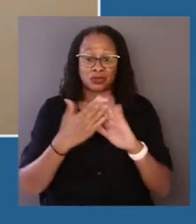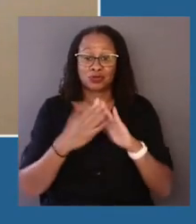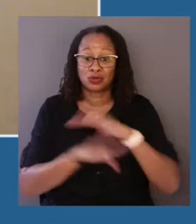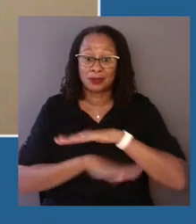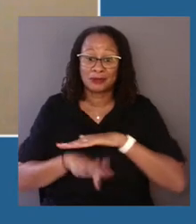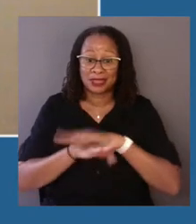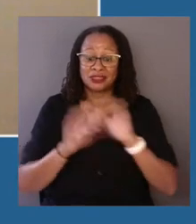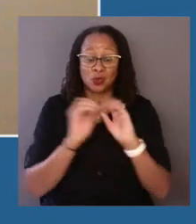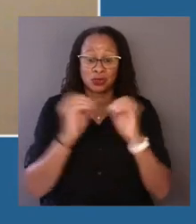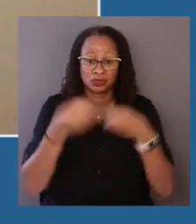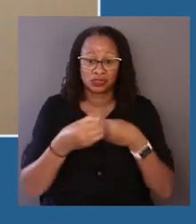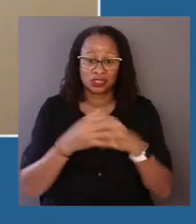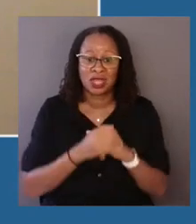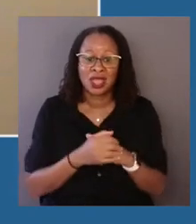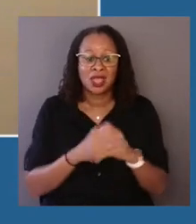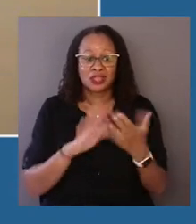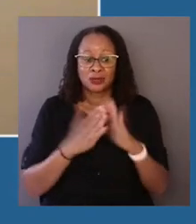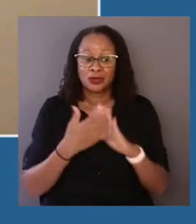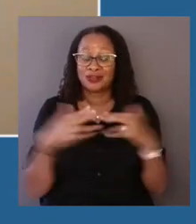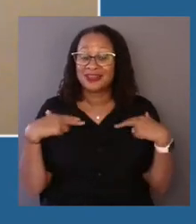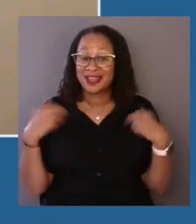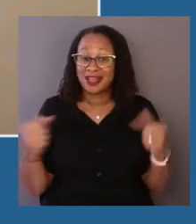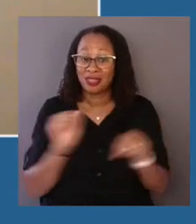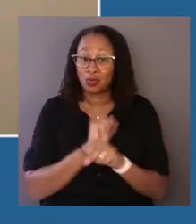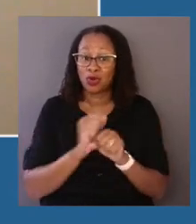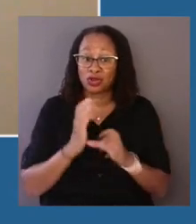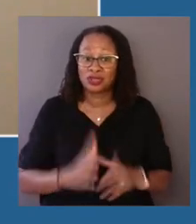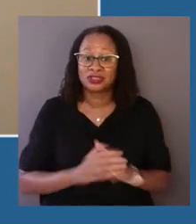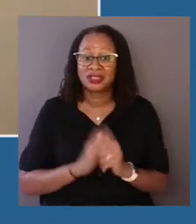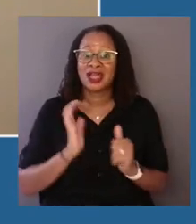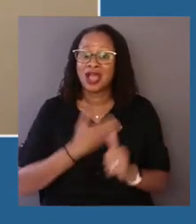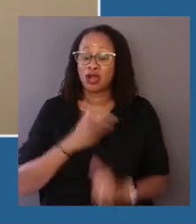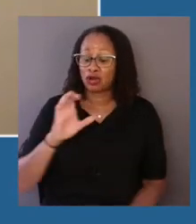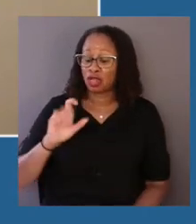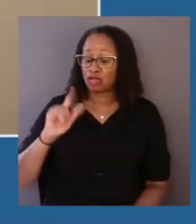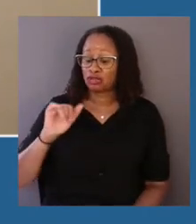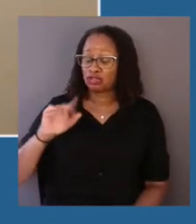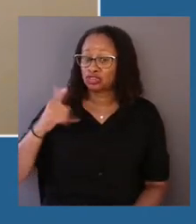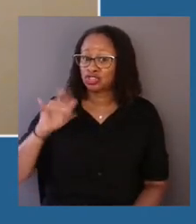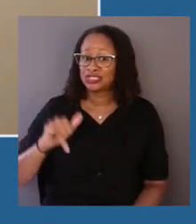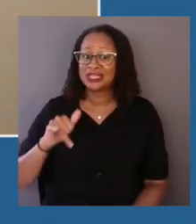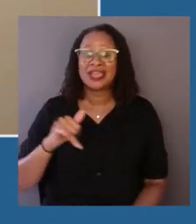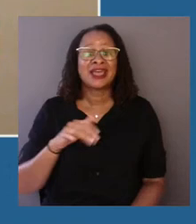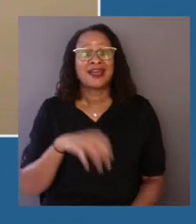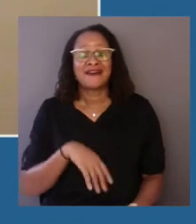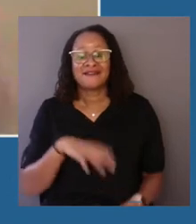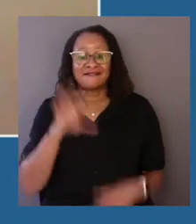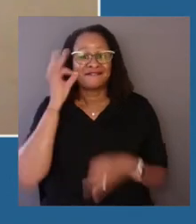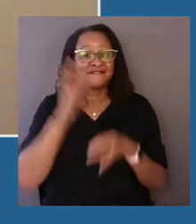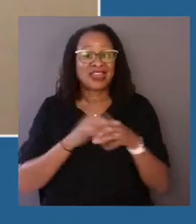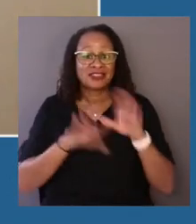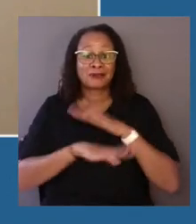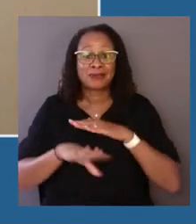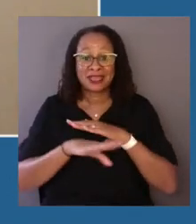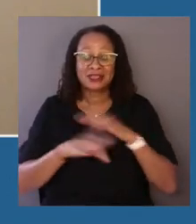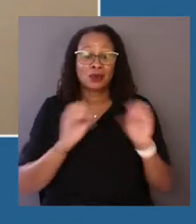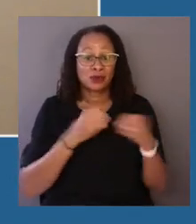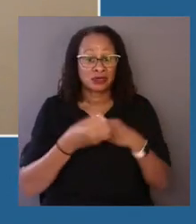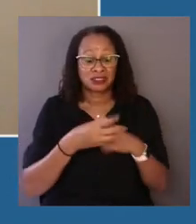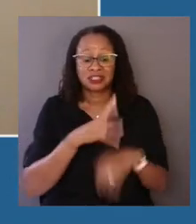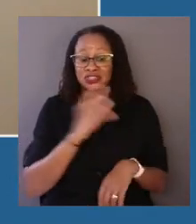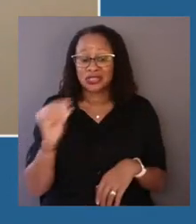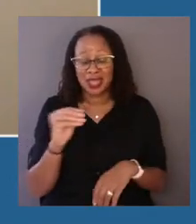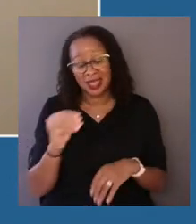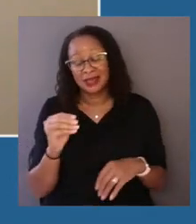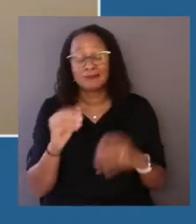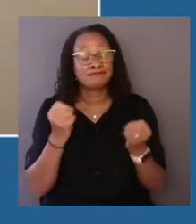our community health workers, our home health aides, our clergy, faith-based organizations, our medical professionals, and many more that actually